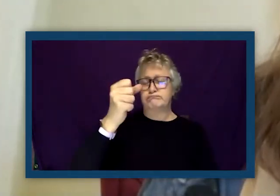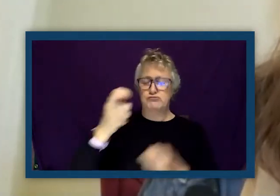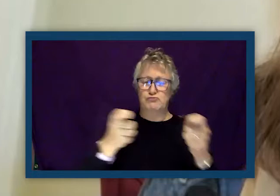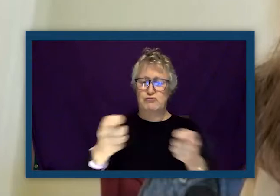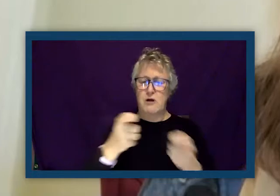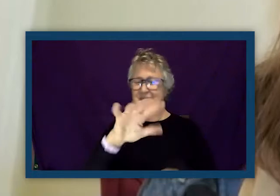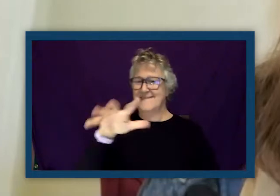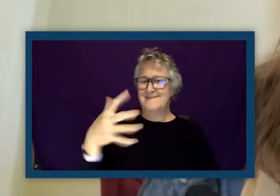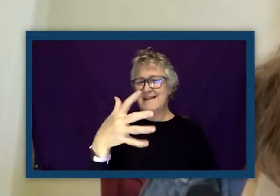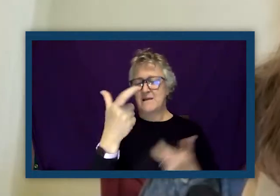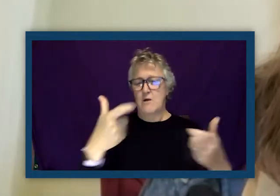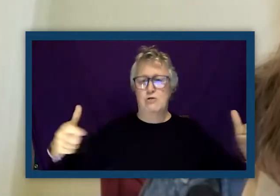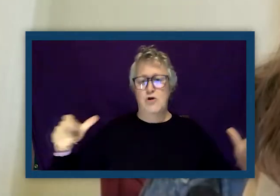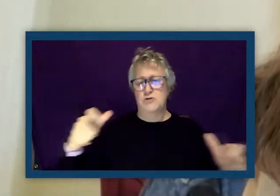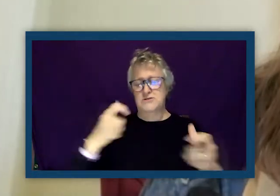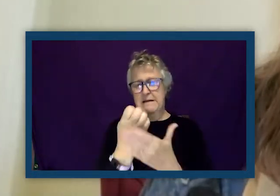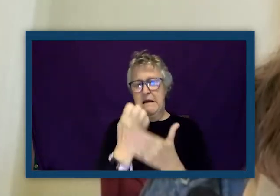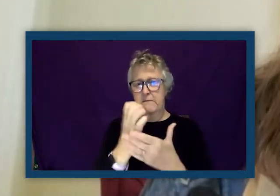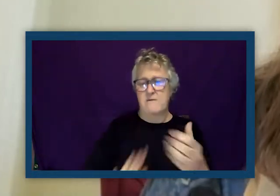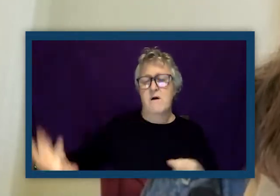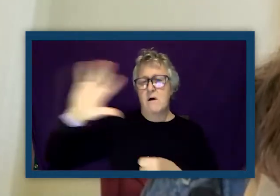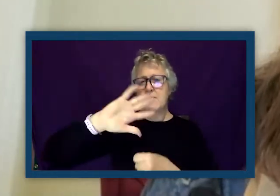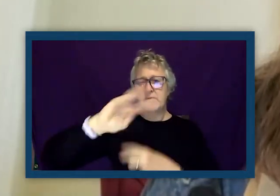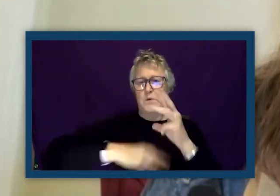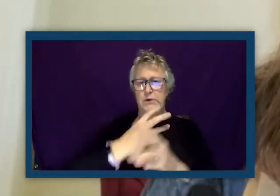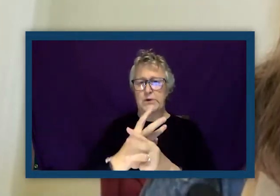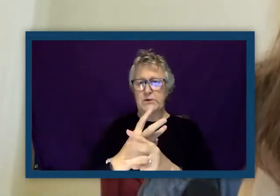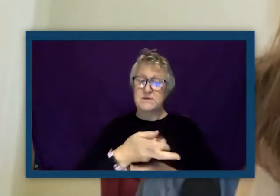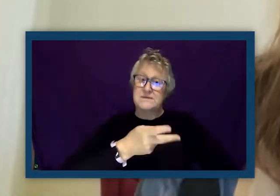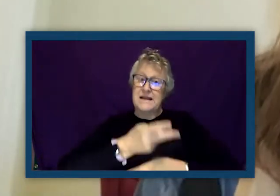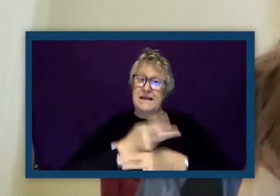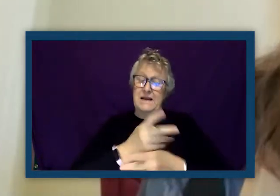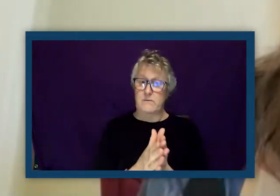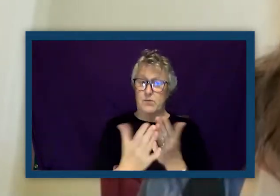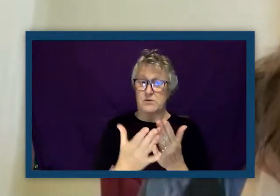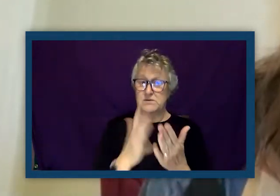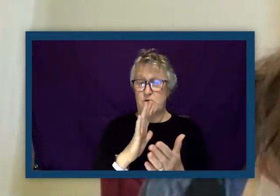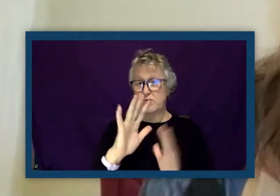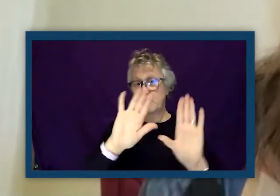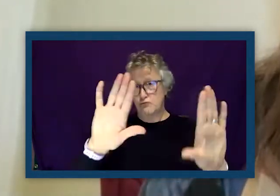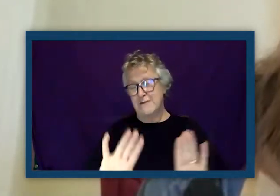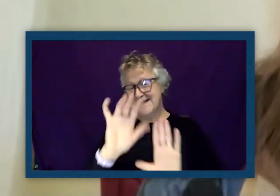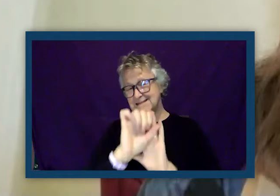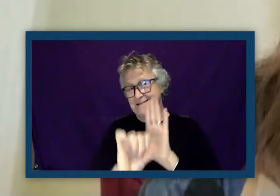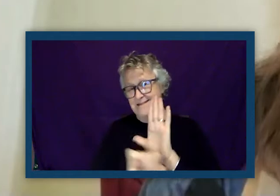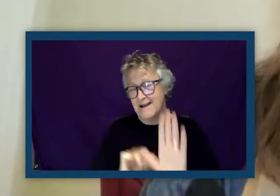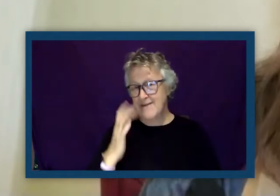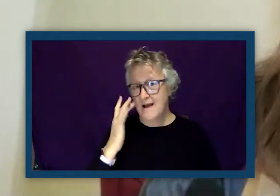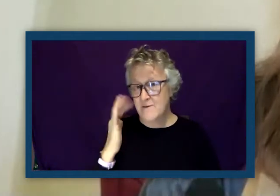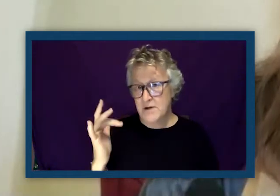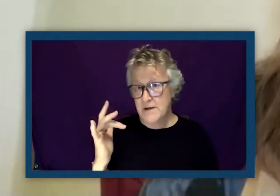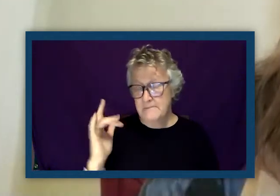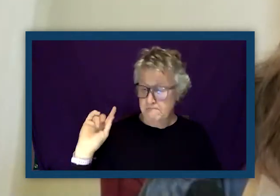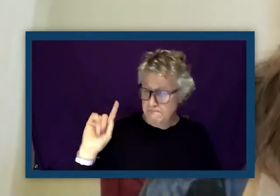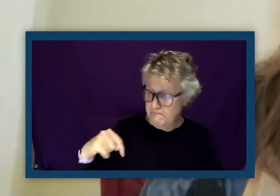state controller, minding the books for the great state of California. Over the course of the history of our diverse AAPI